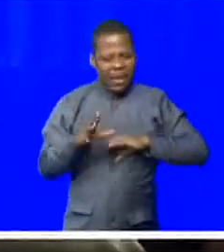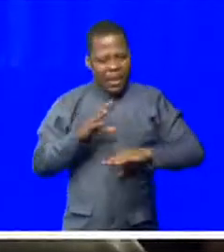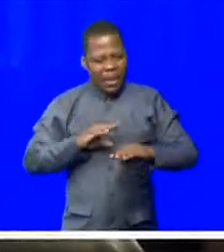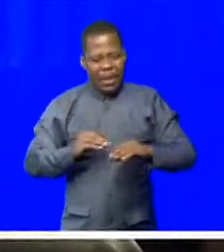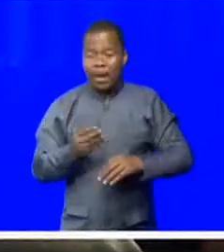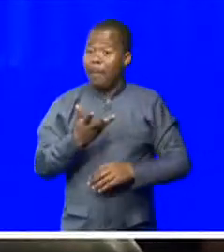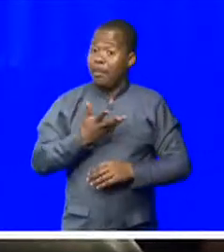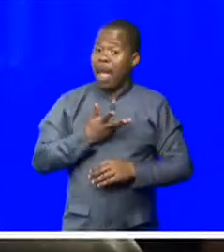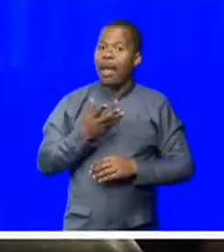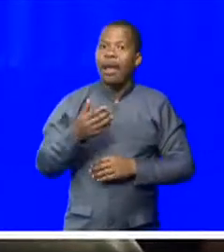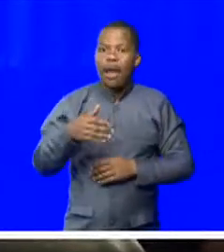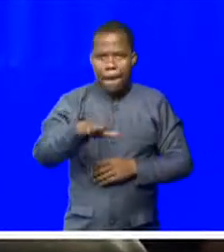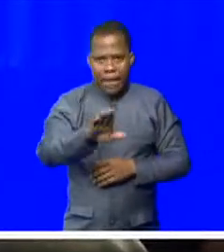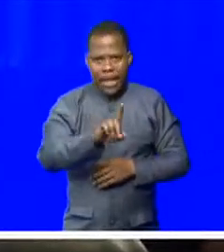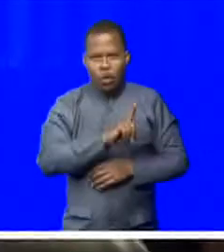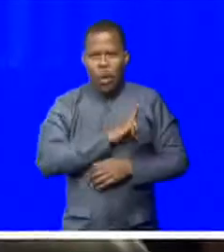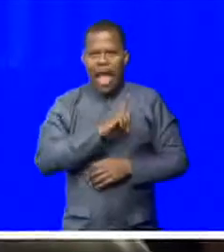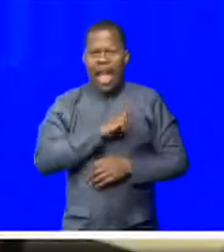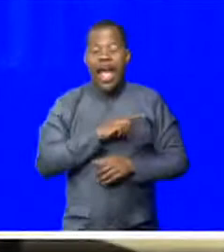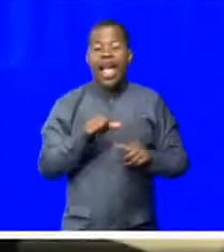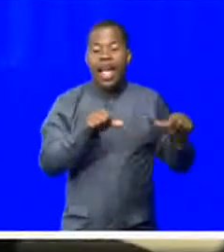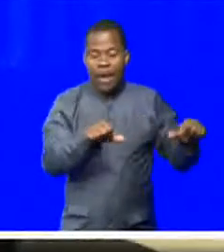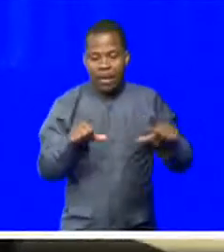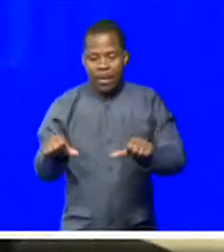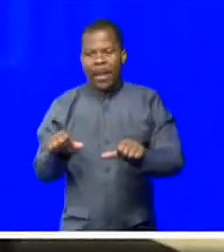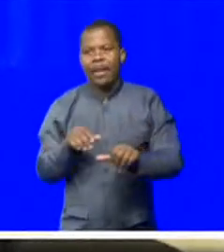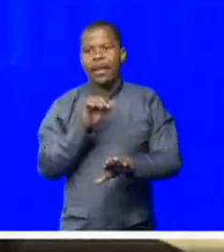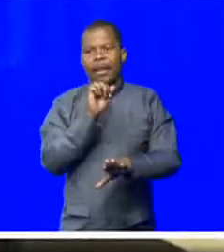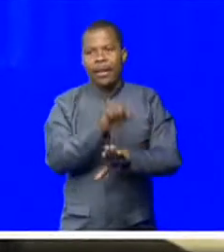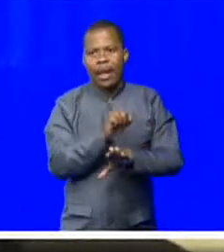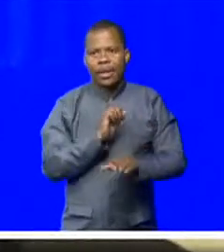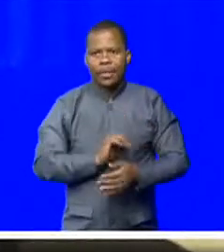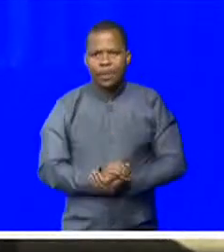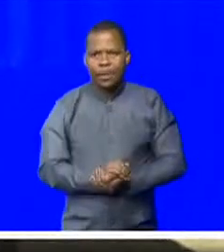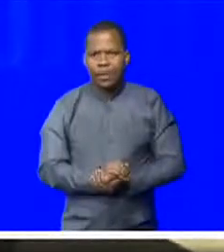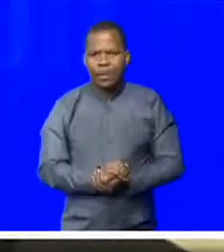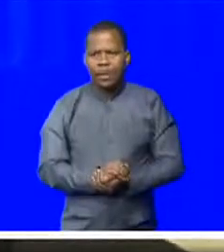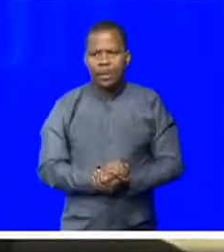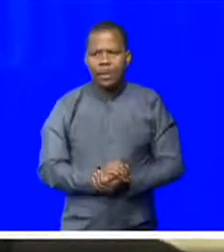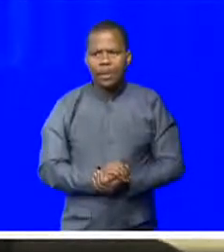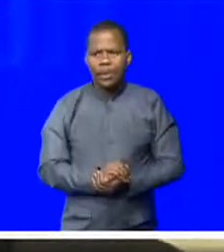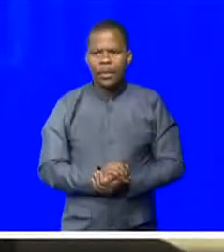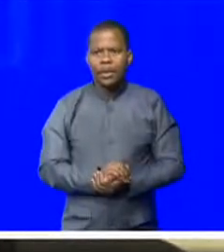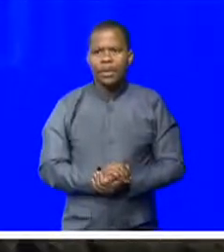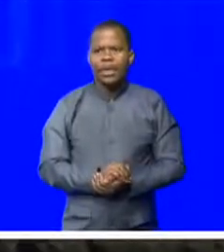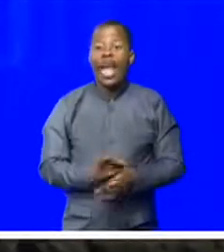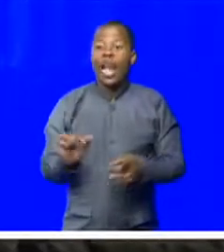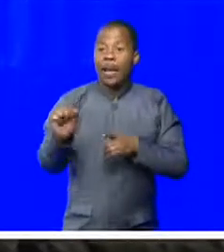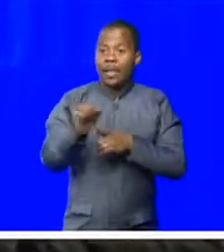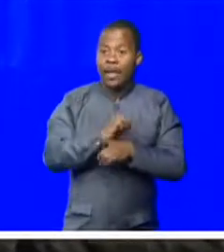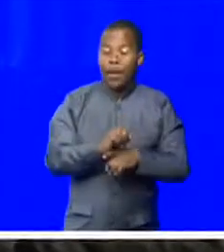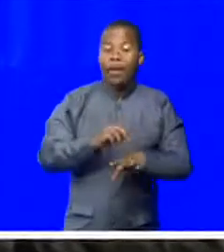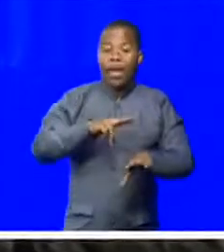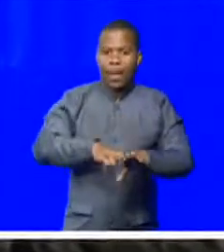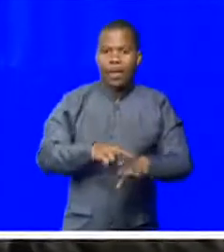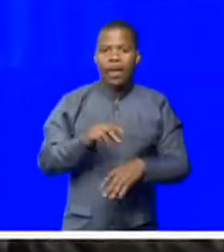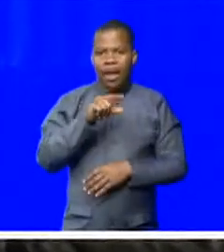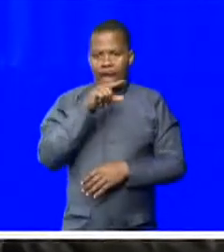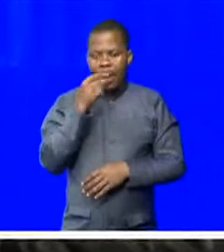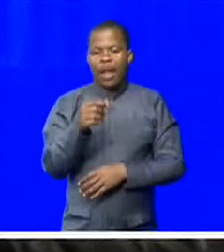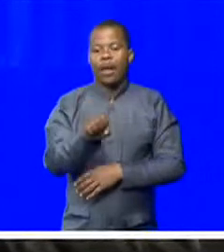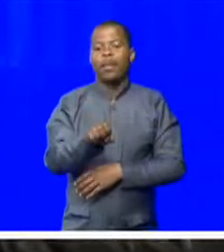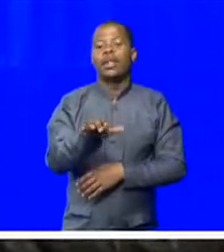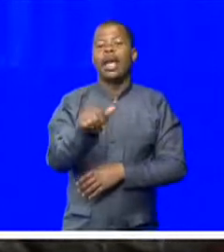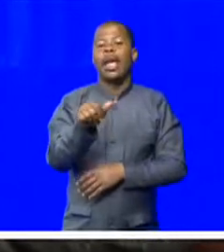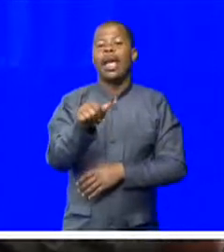ibusiness wente info loyithandzako. Speaking on behalf of the trainees, Amos Seyama promised that